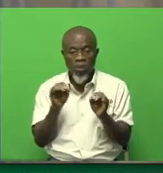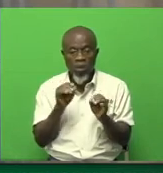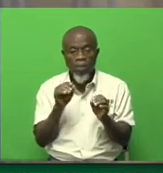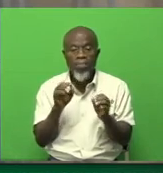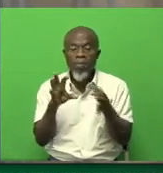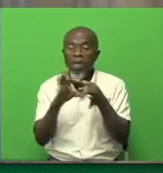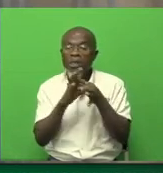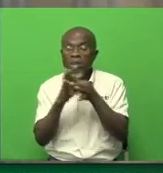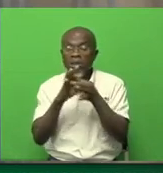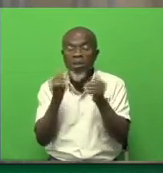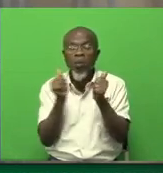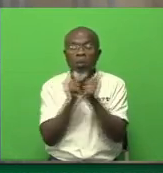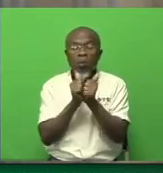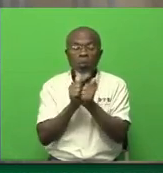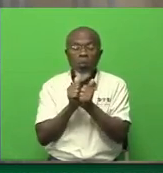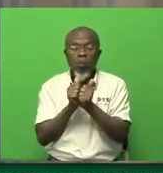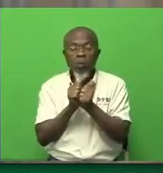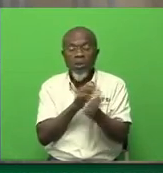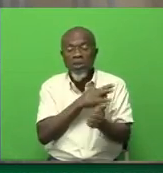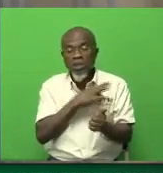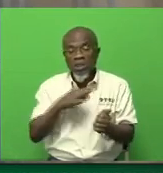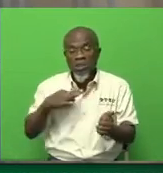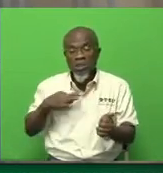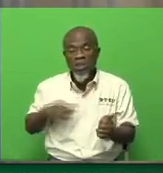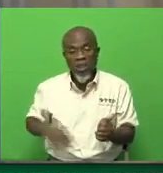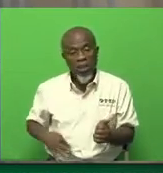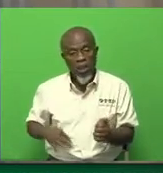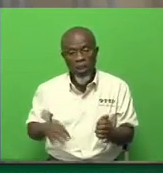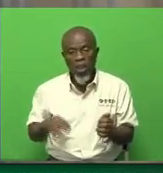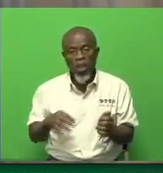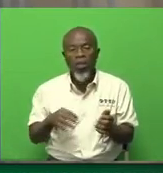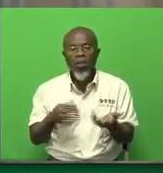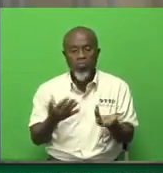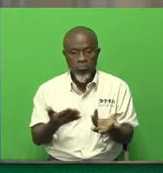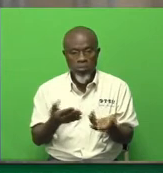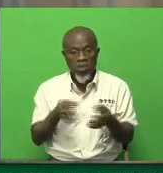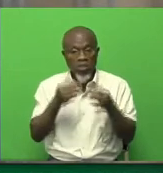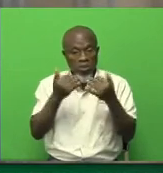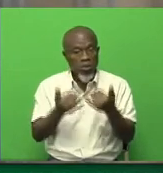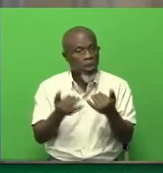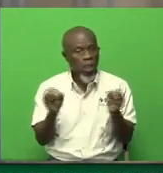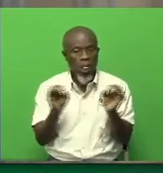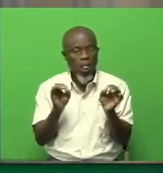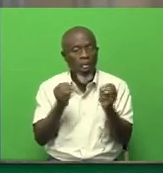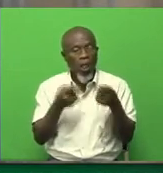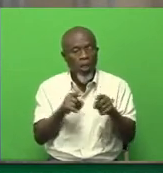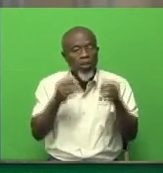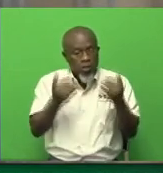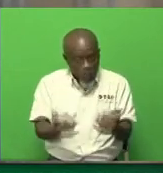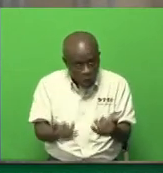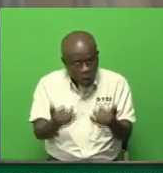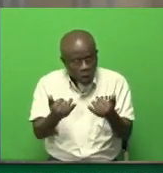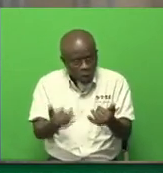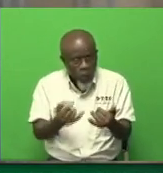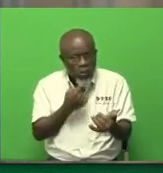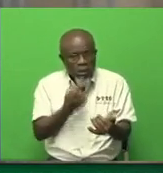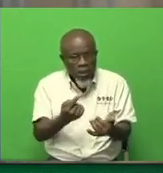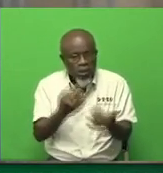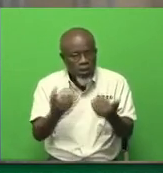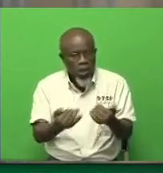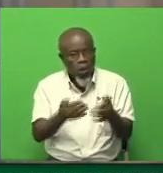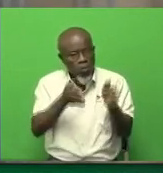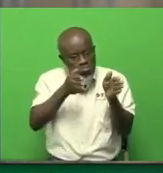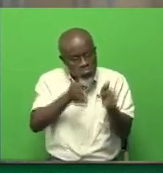cabinet is now a proven lands unconceptive drawing so we are nowhere nearer to this Forensic Science